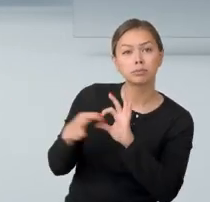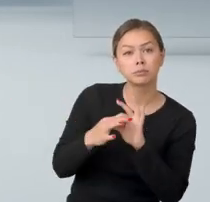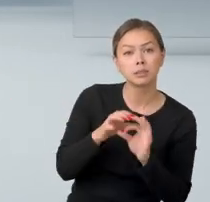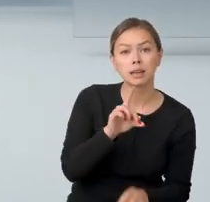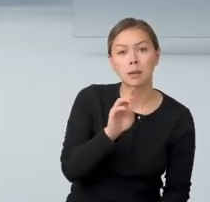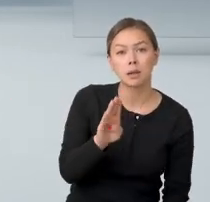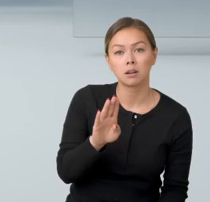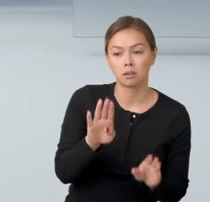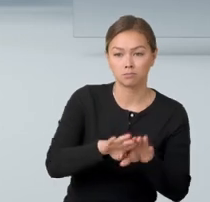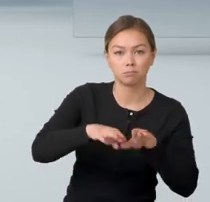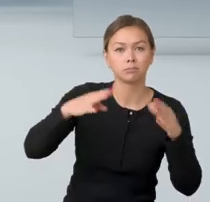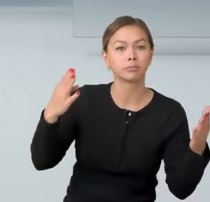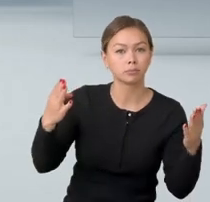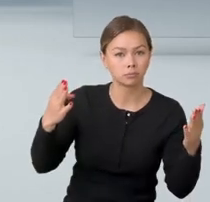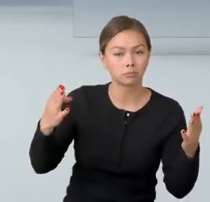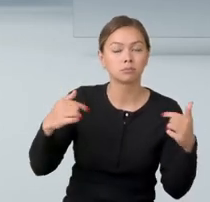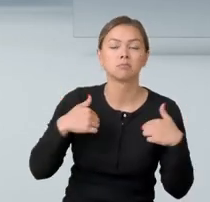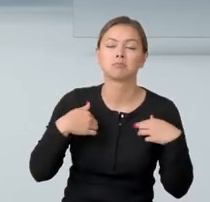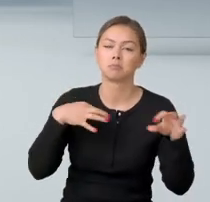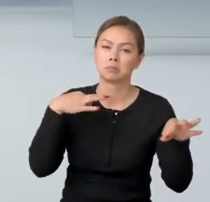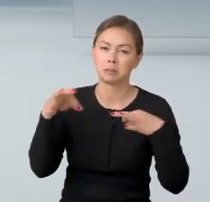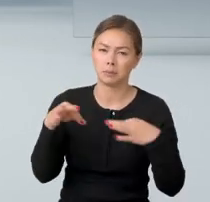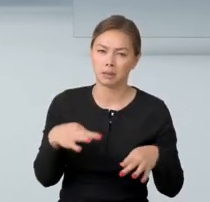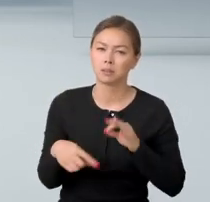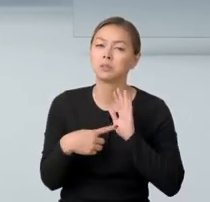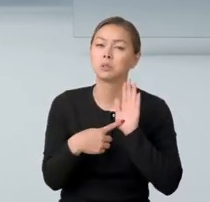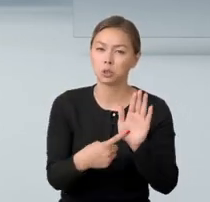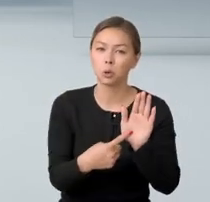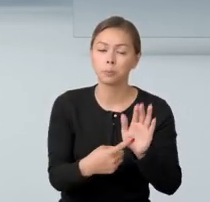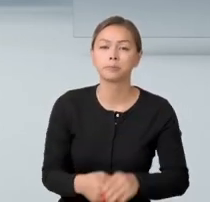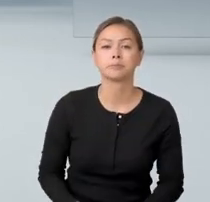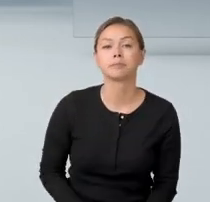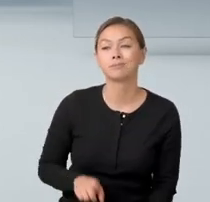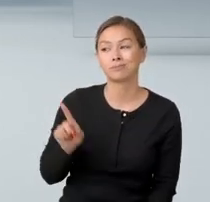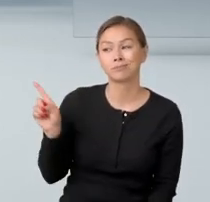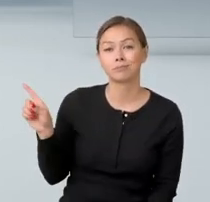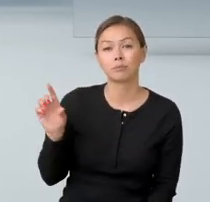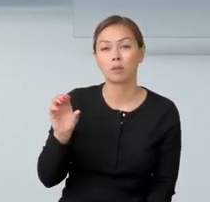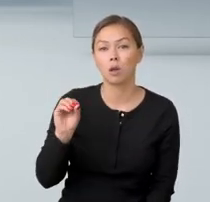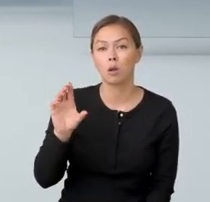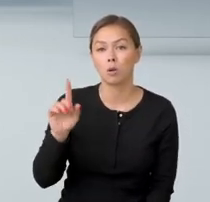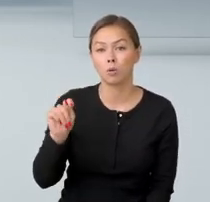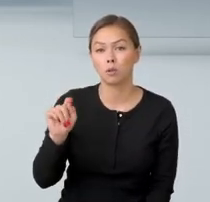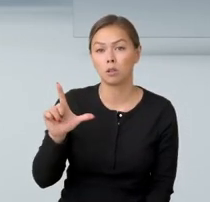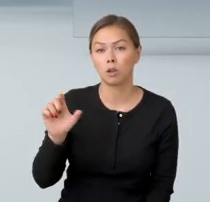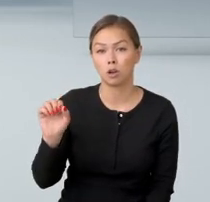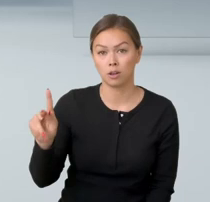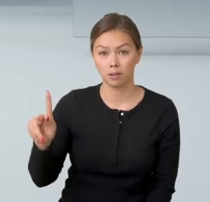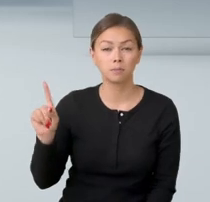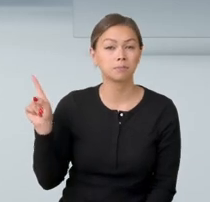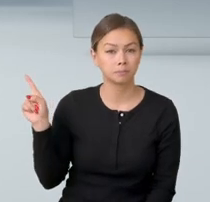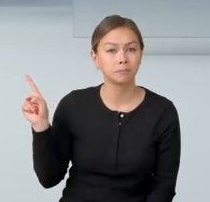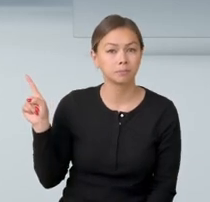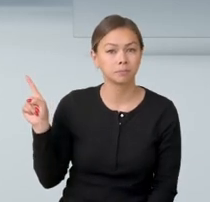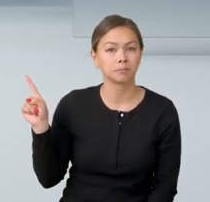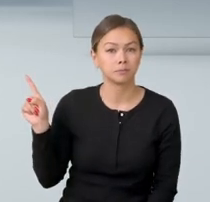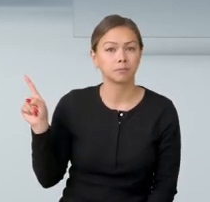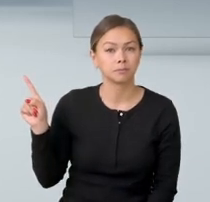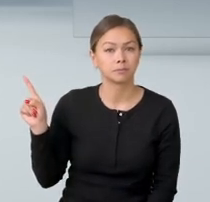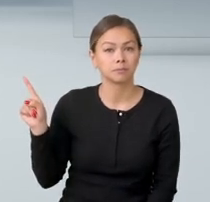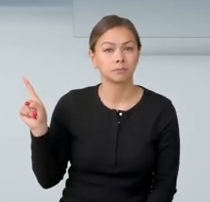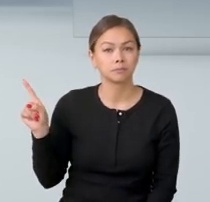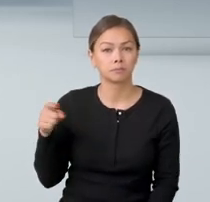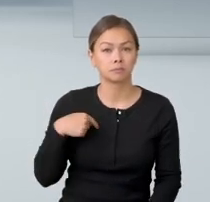request in our database I'll see how this works so as you can see I have here